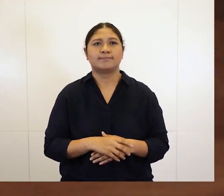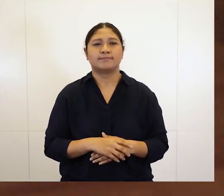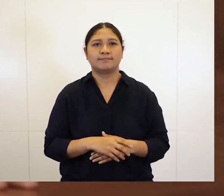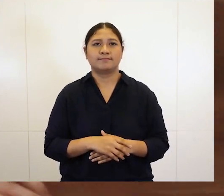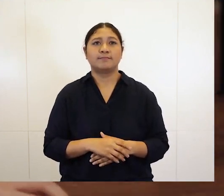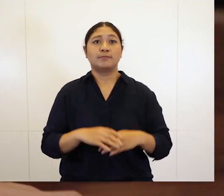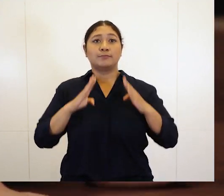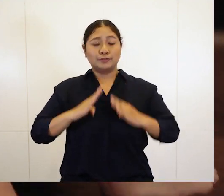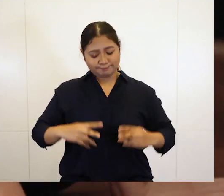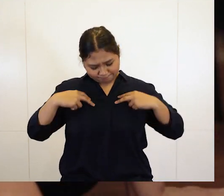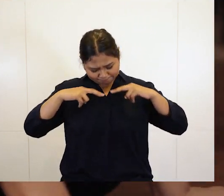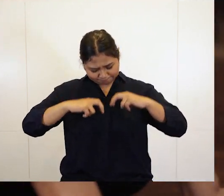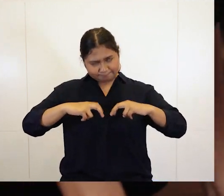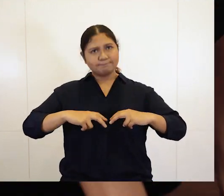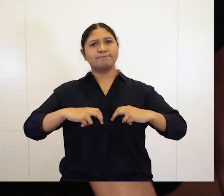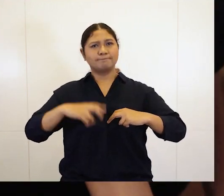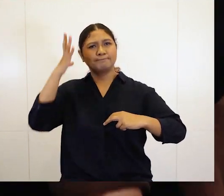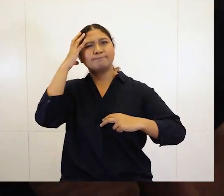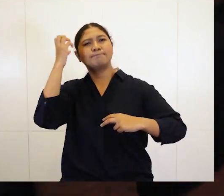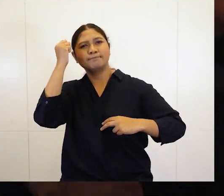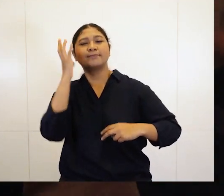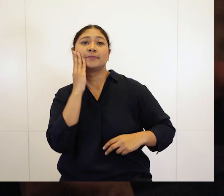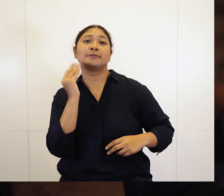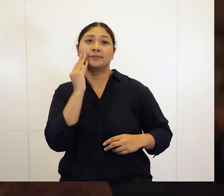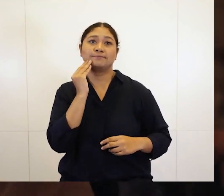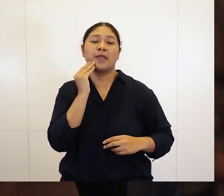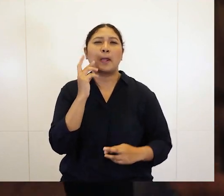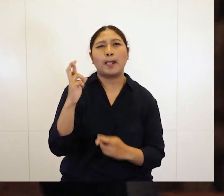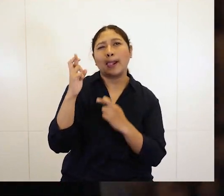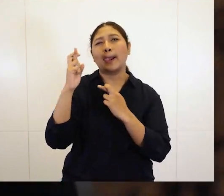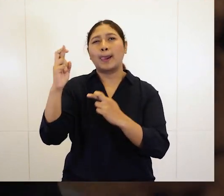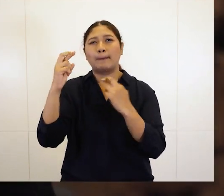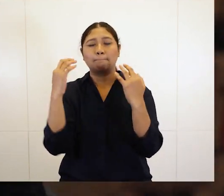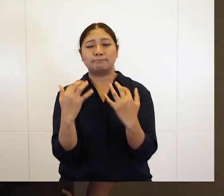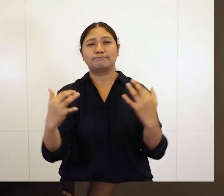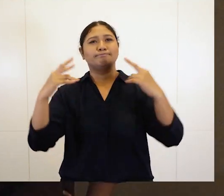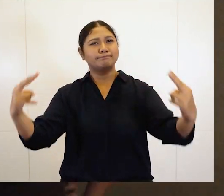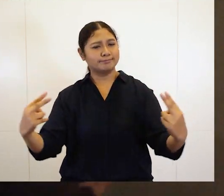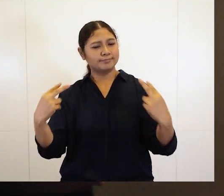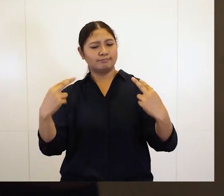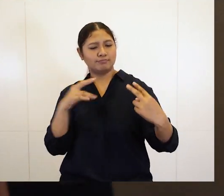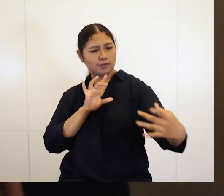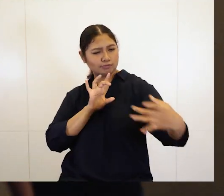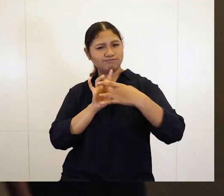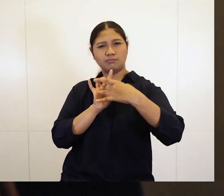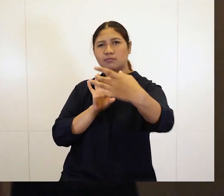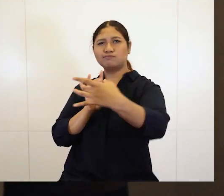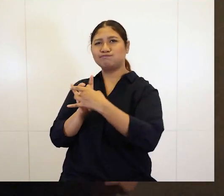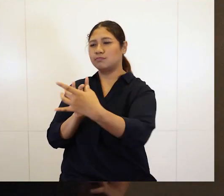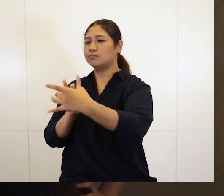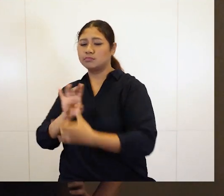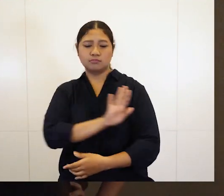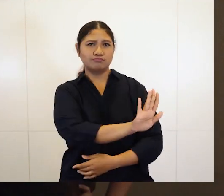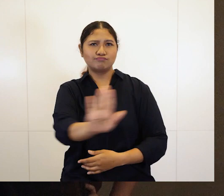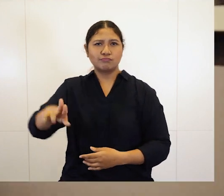form. We explore memories, experiences within the person's body, and we hope that the audience, through coming here to